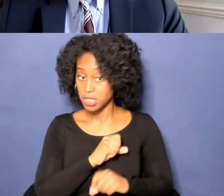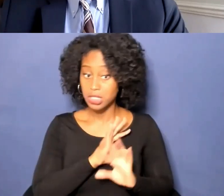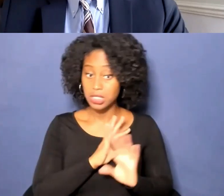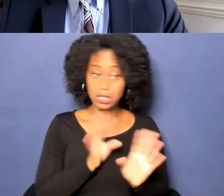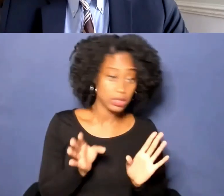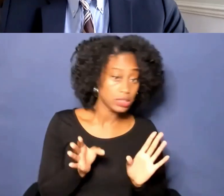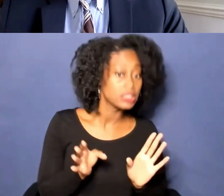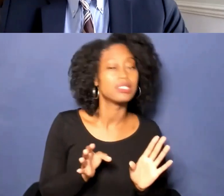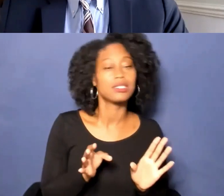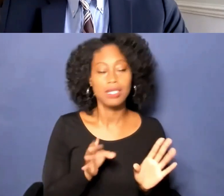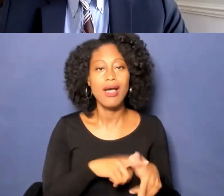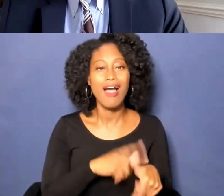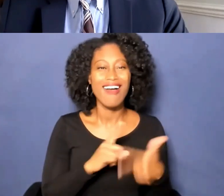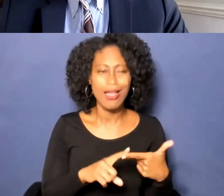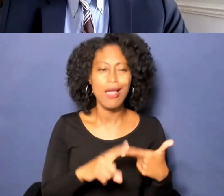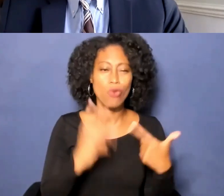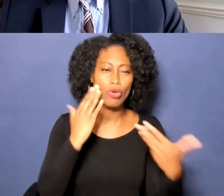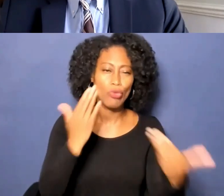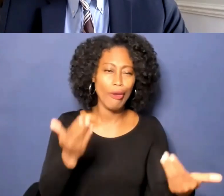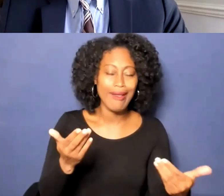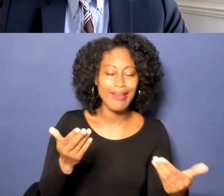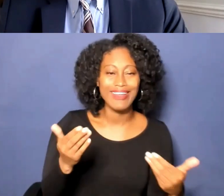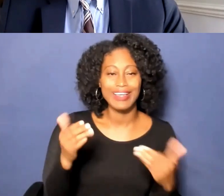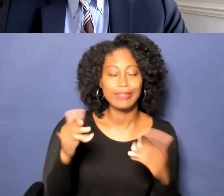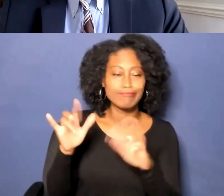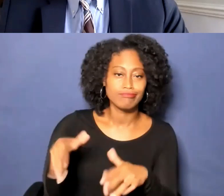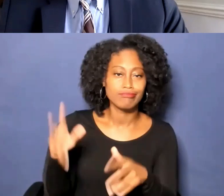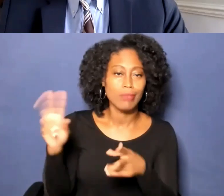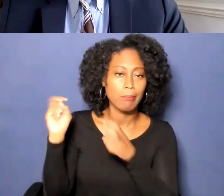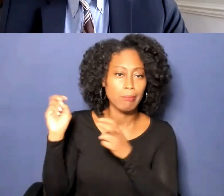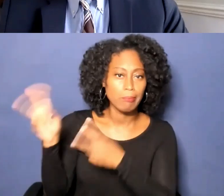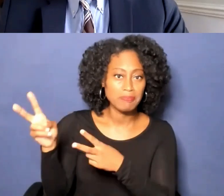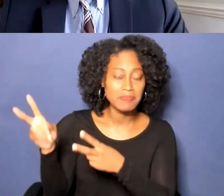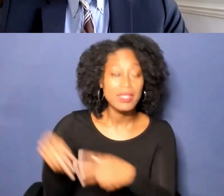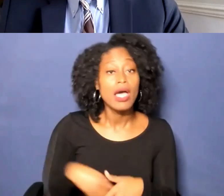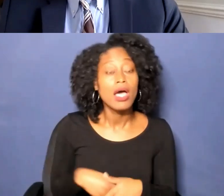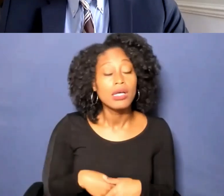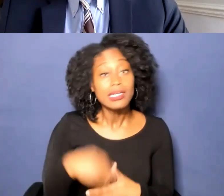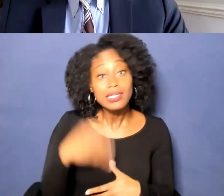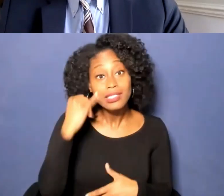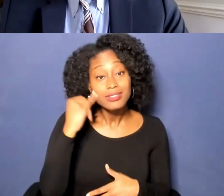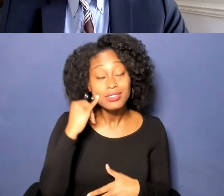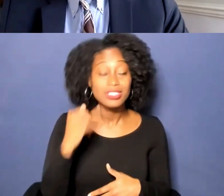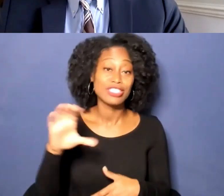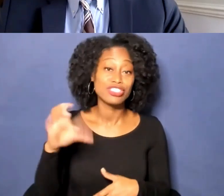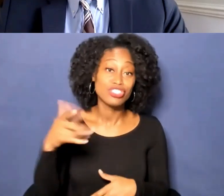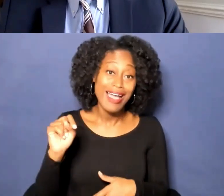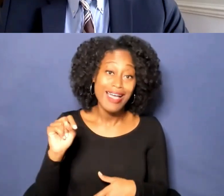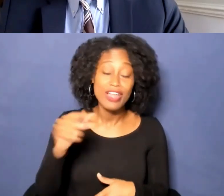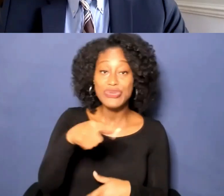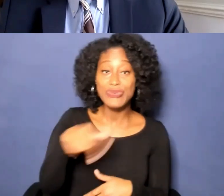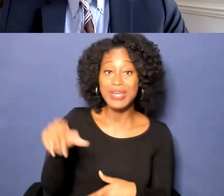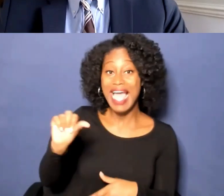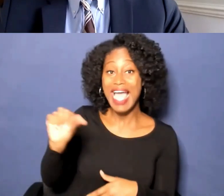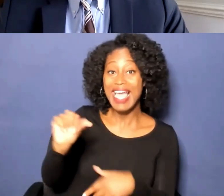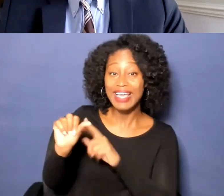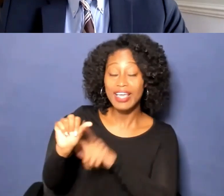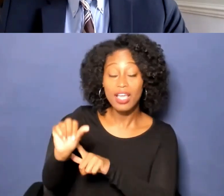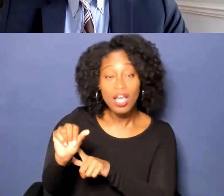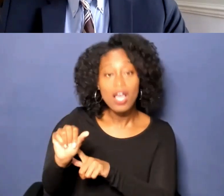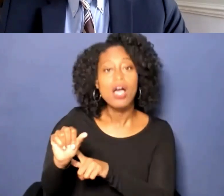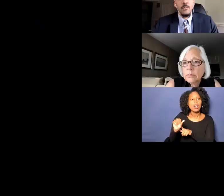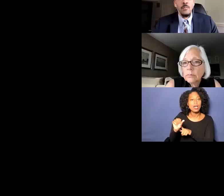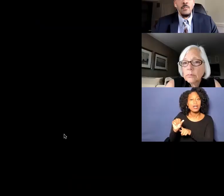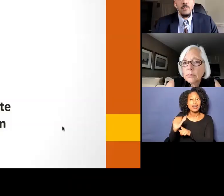inquiry. Those questions, whether in chat or in Q&A that are identified, you've registered, and we will try to get back to